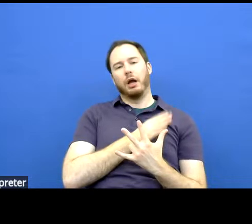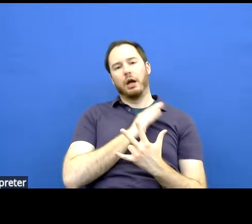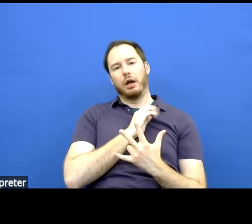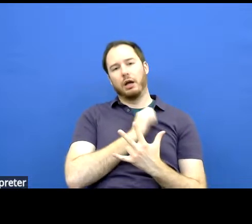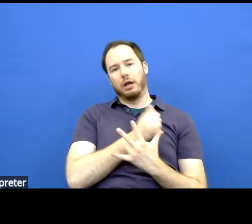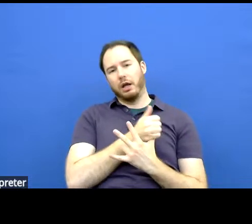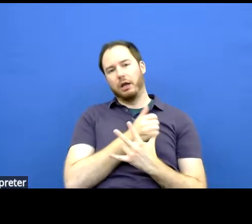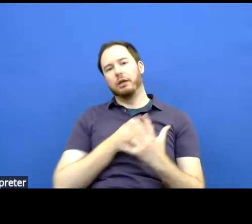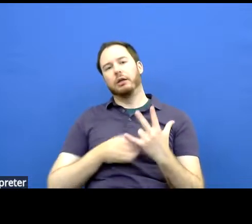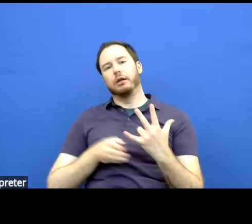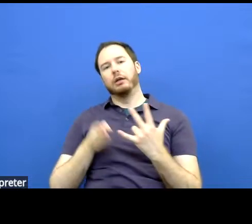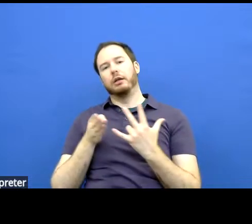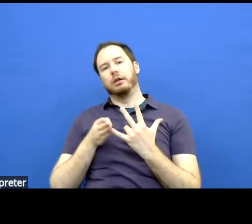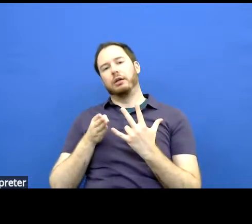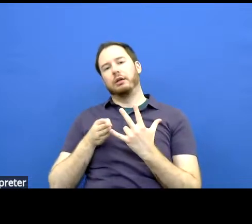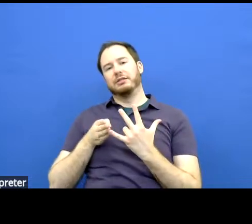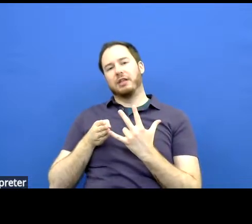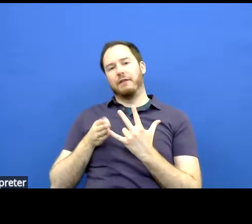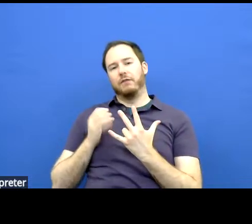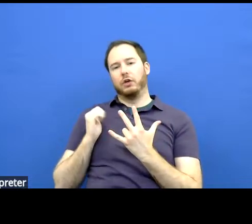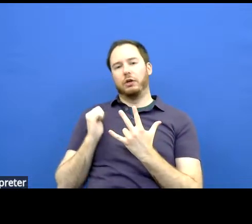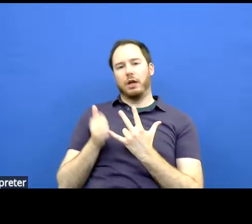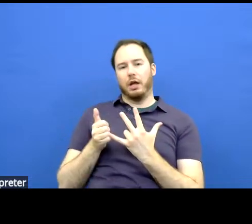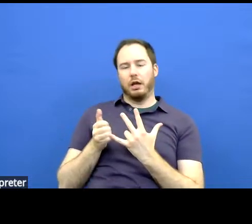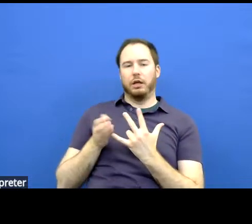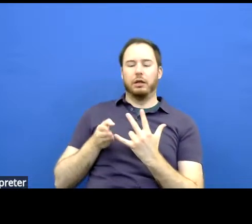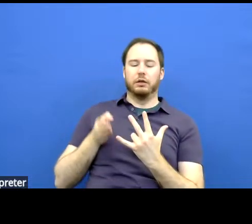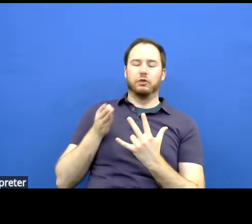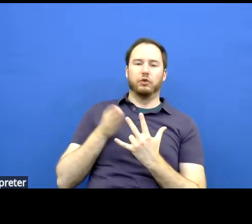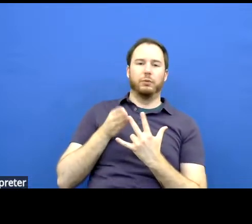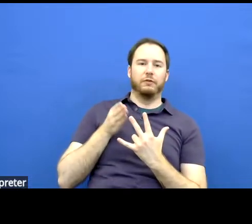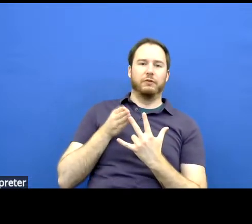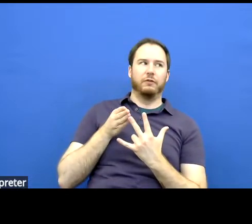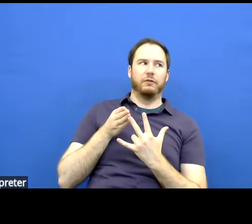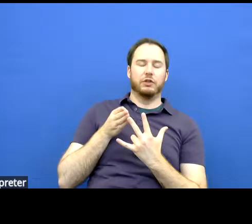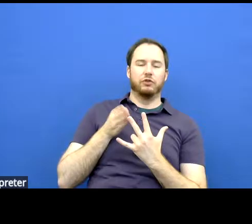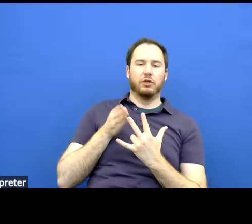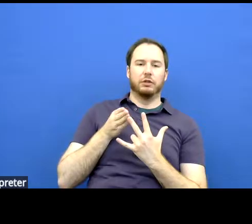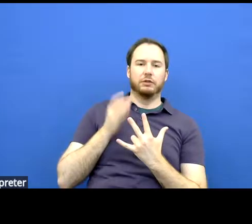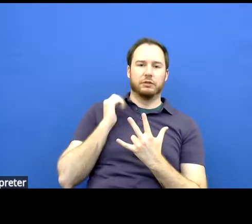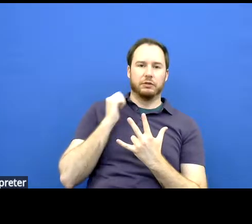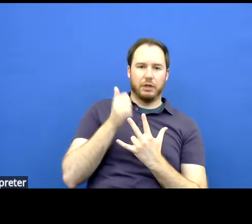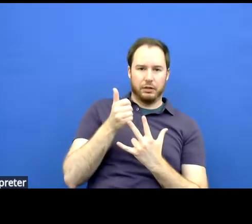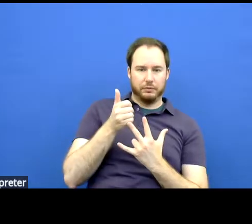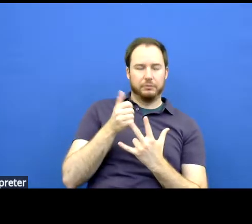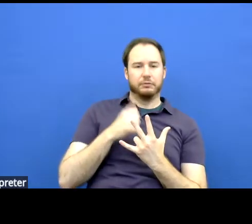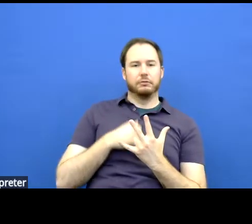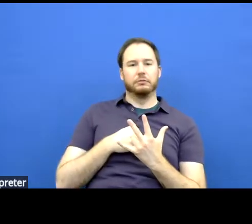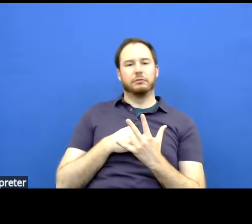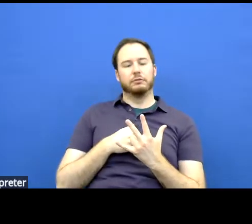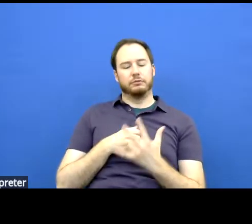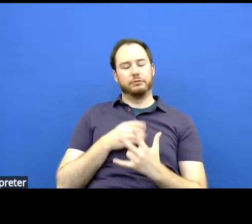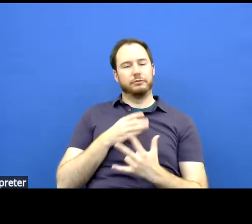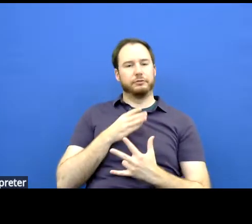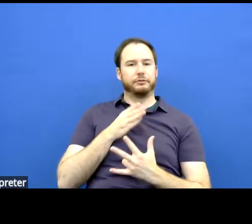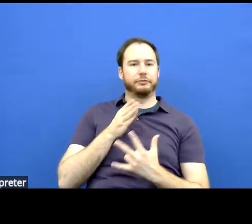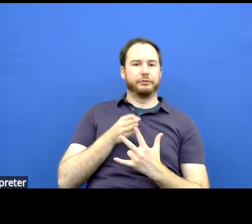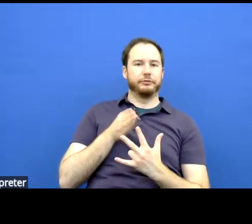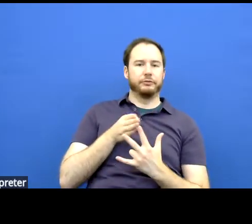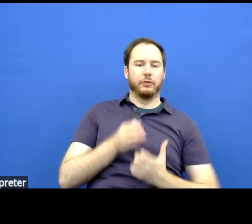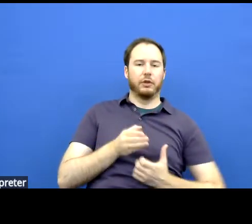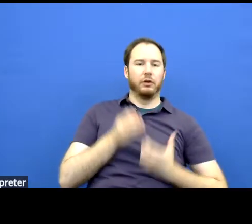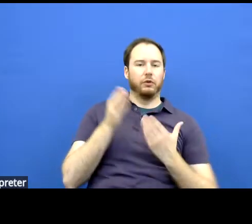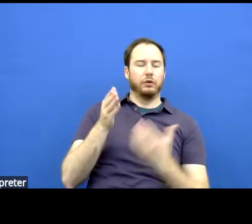Blanca, Aye. Councilmember Stafford, Aye. Supervisor Schultz. Aye. Mr. Supervisor and fellow board